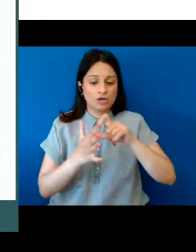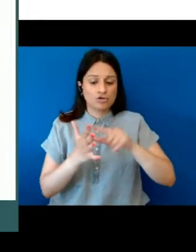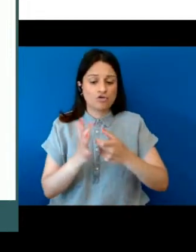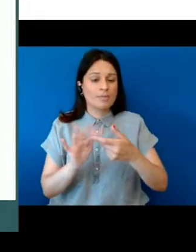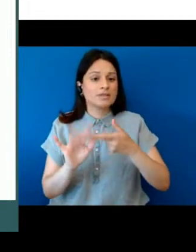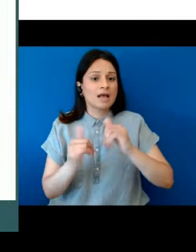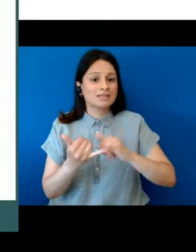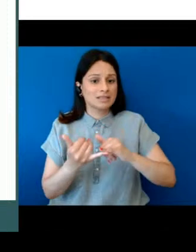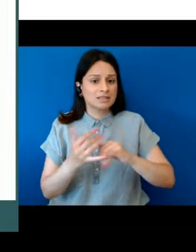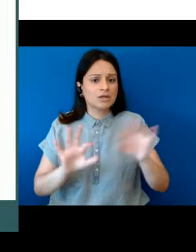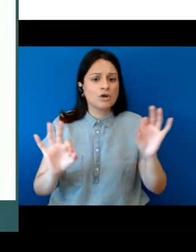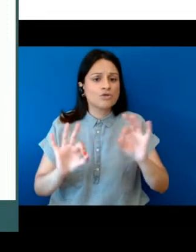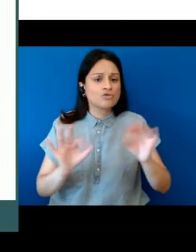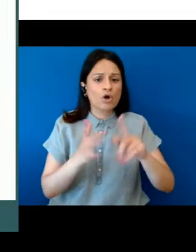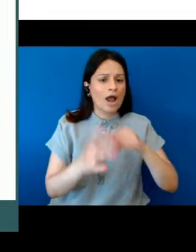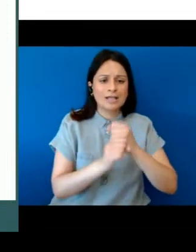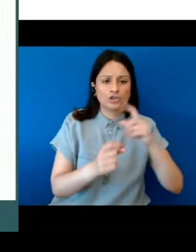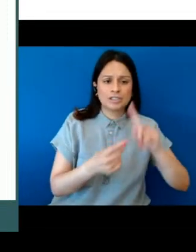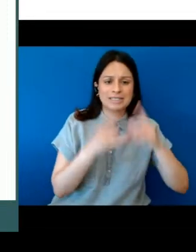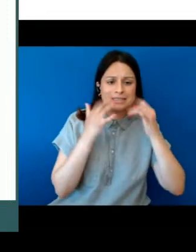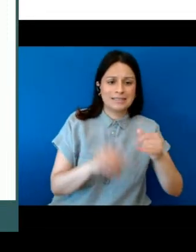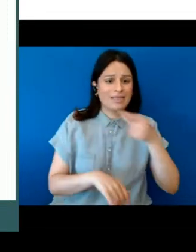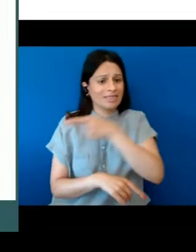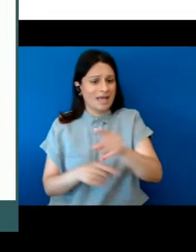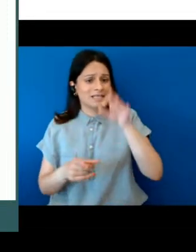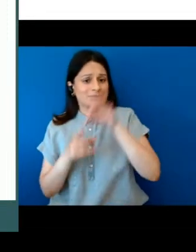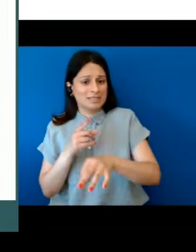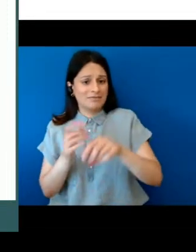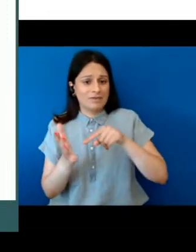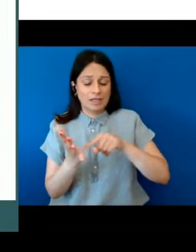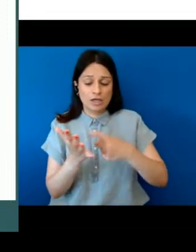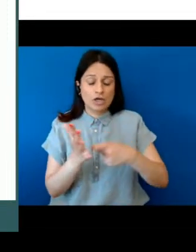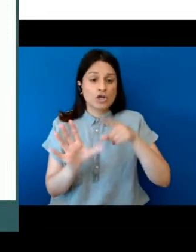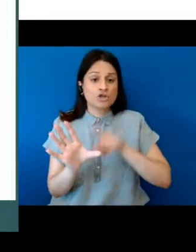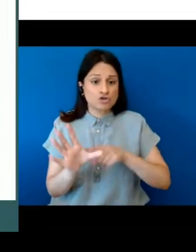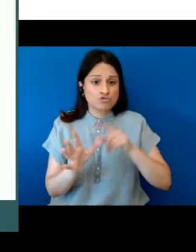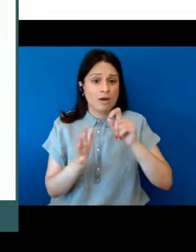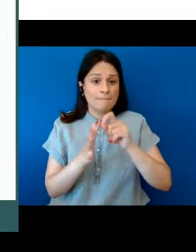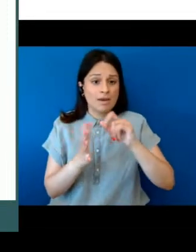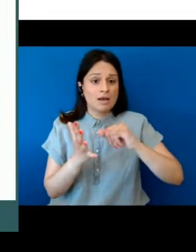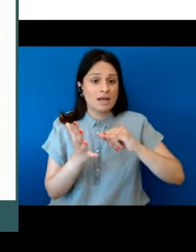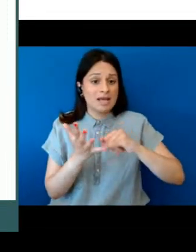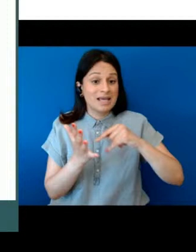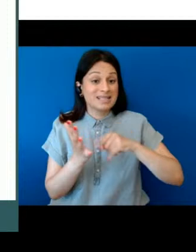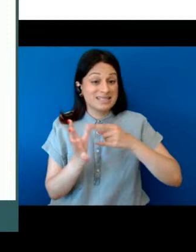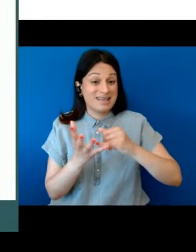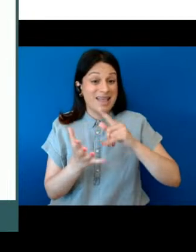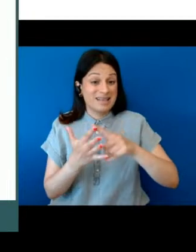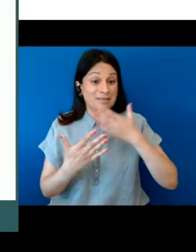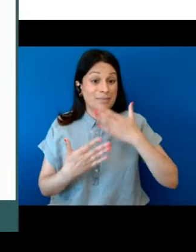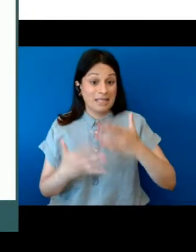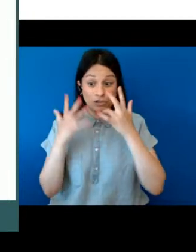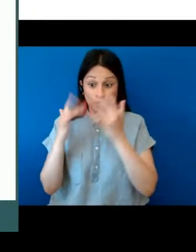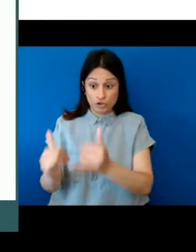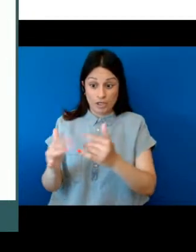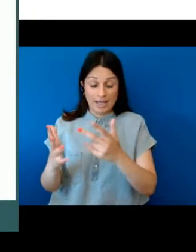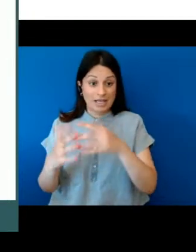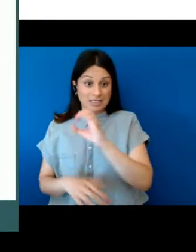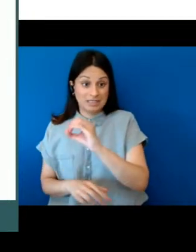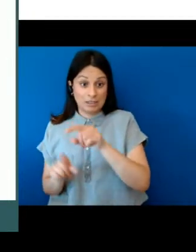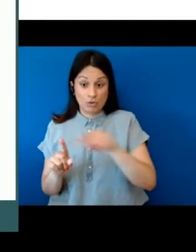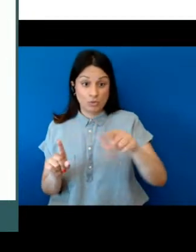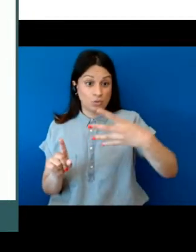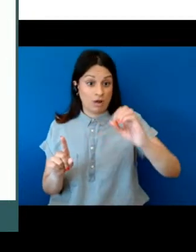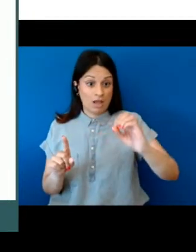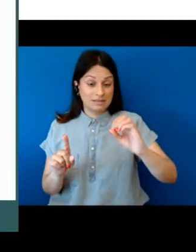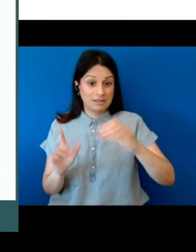specific IgE testing. Tryptase, please measure if someone's having anaphylaxis, ideally at 0 and 90 minutes, but as close to